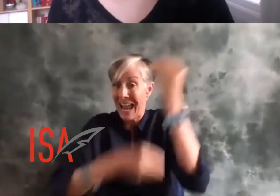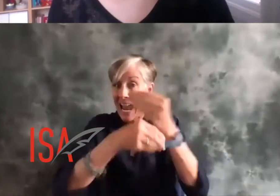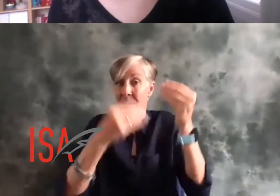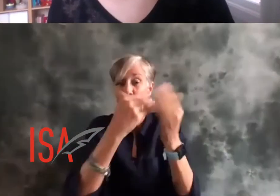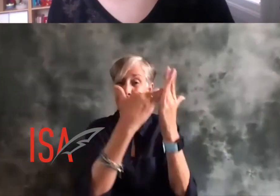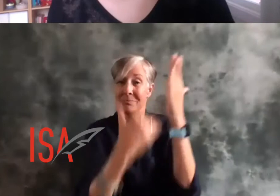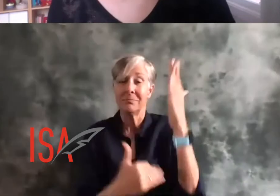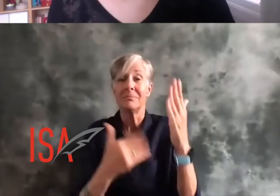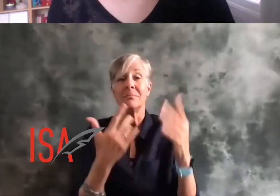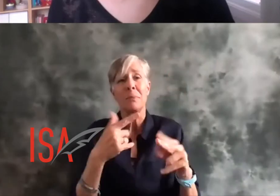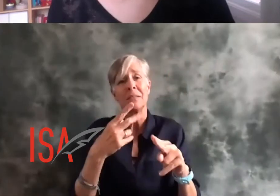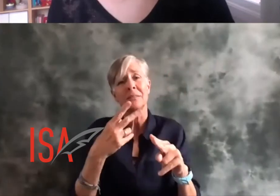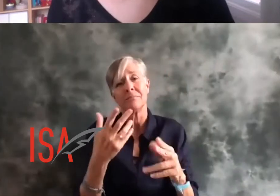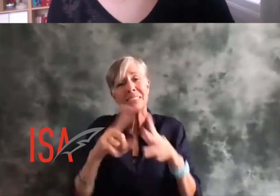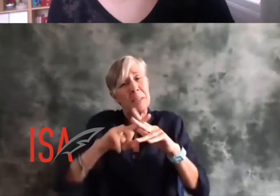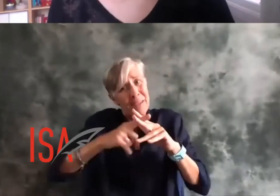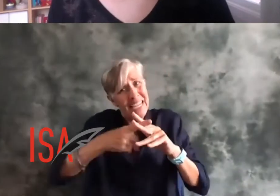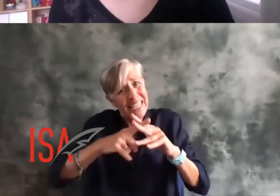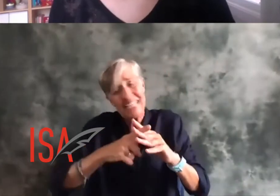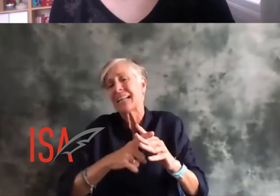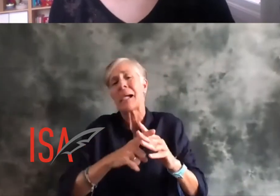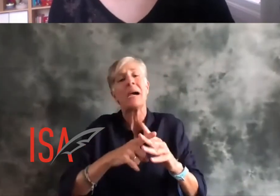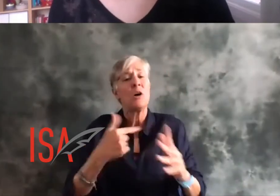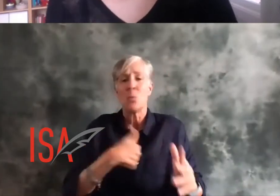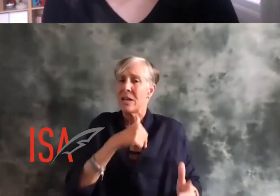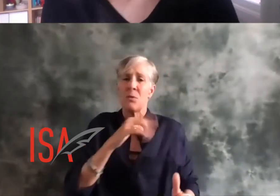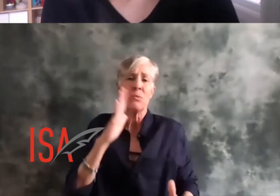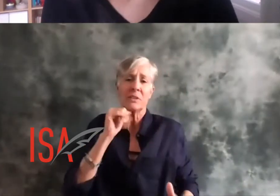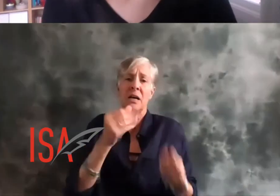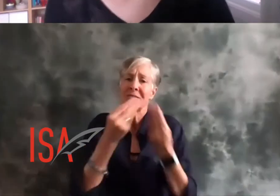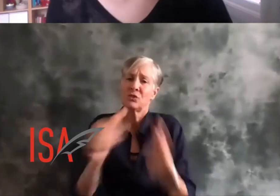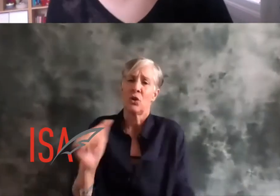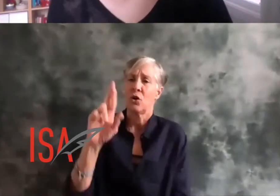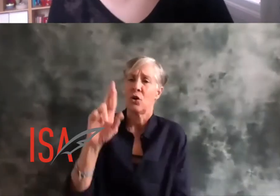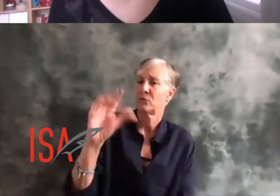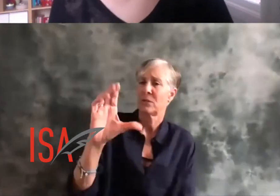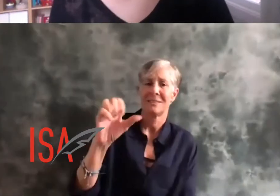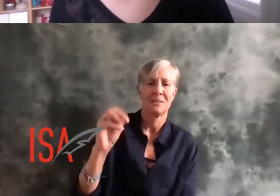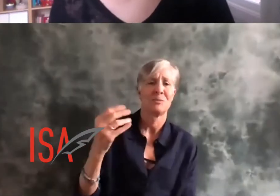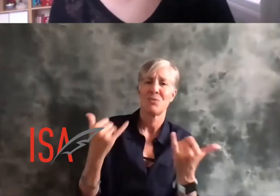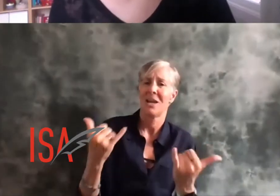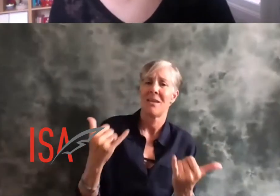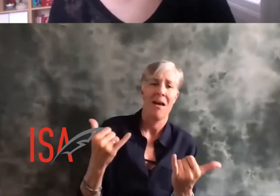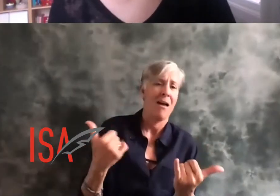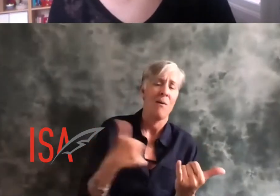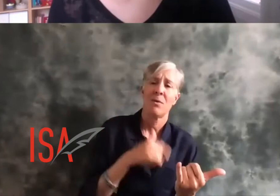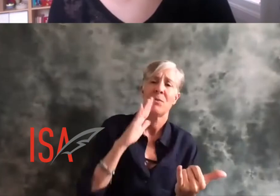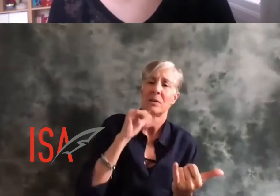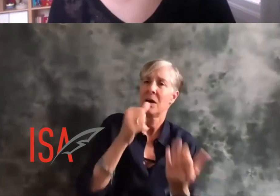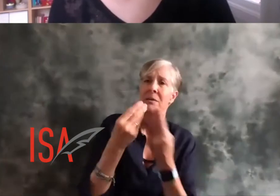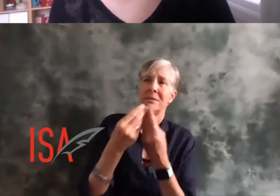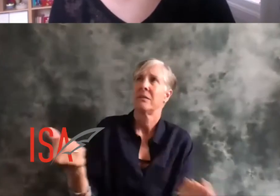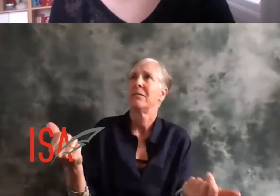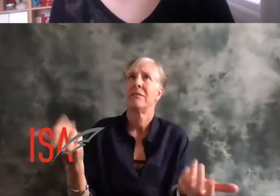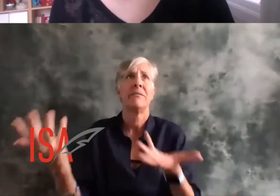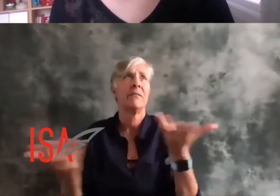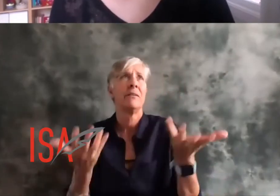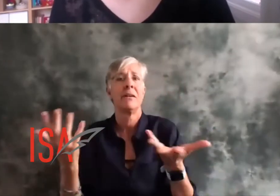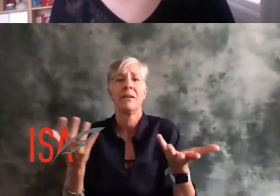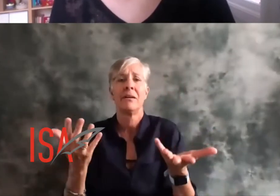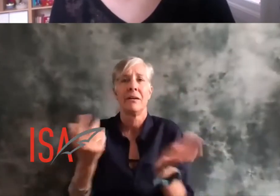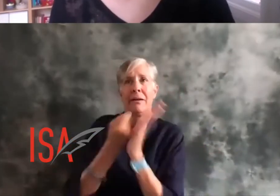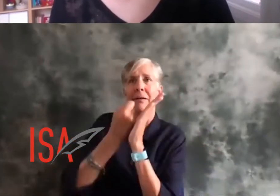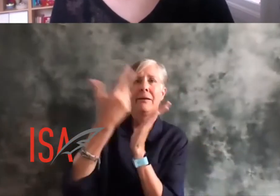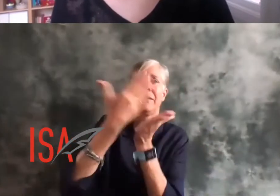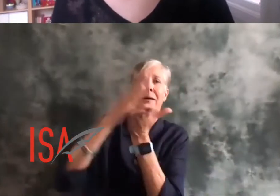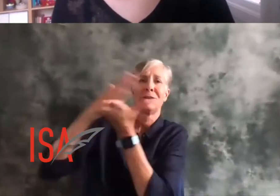points. We're not going to solve racism with PDFs. We're not going to solve exclusivity